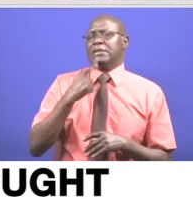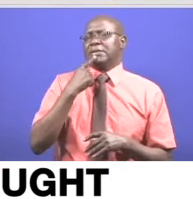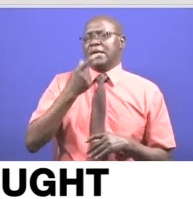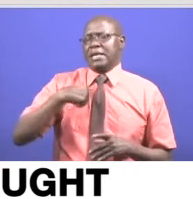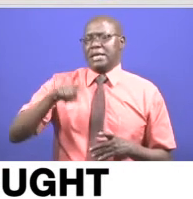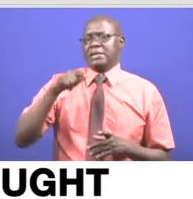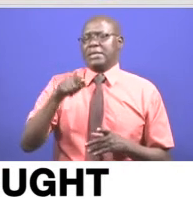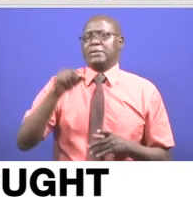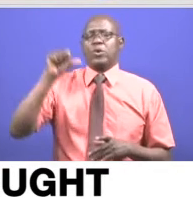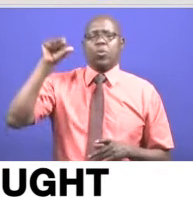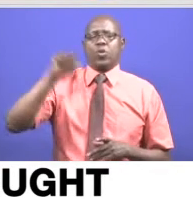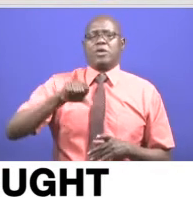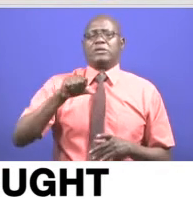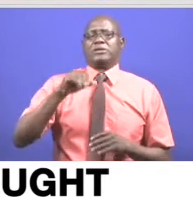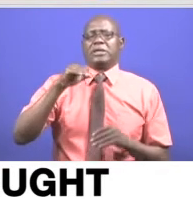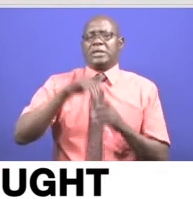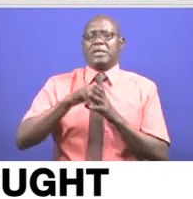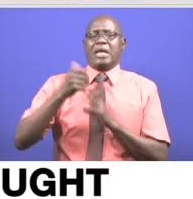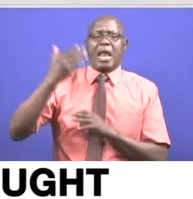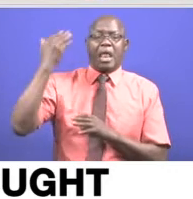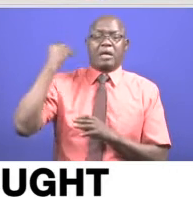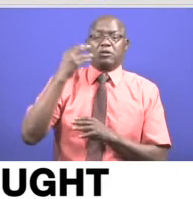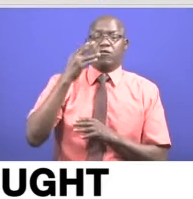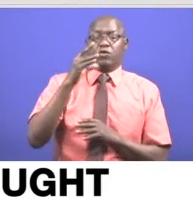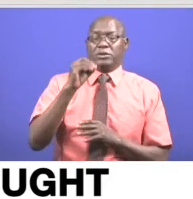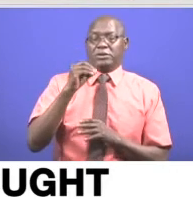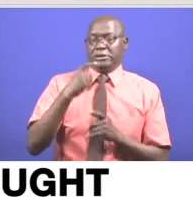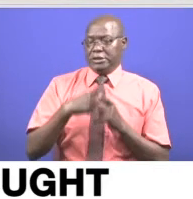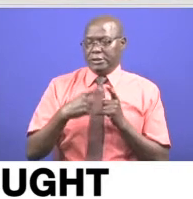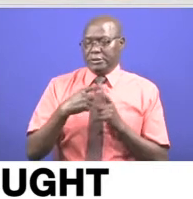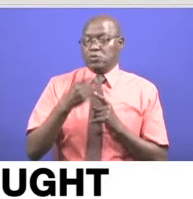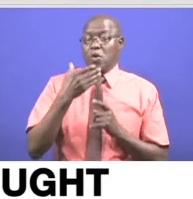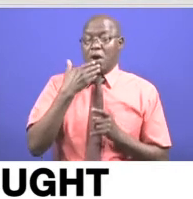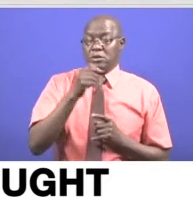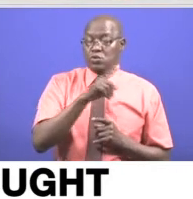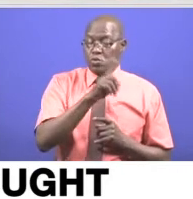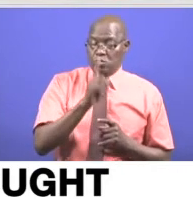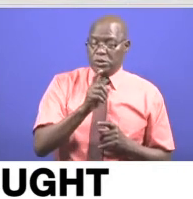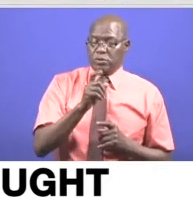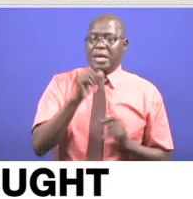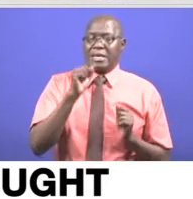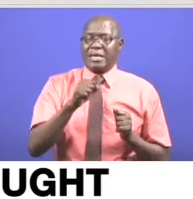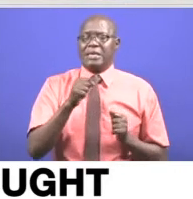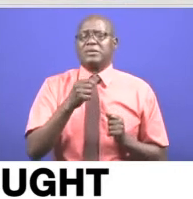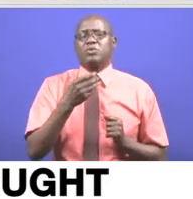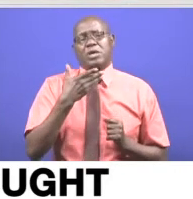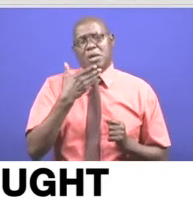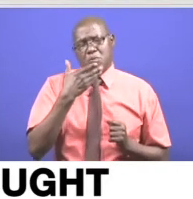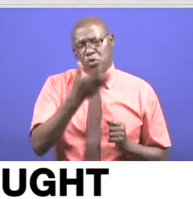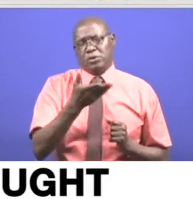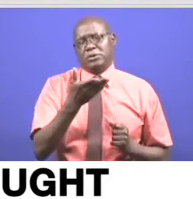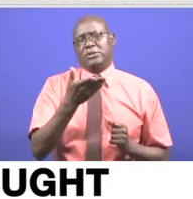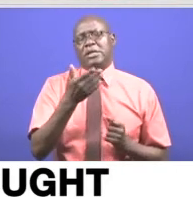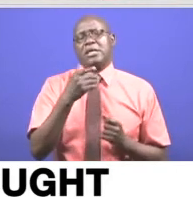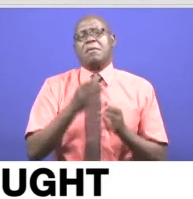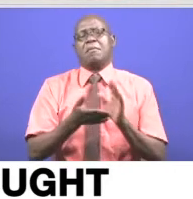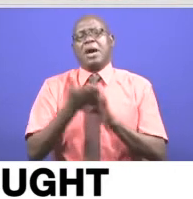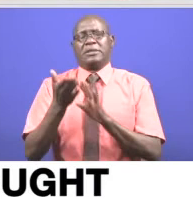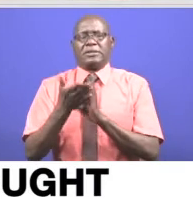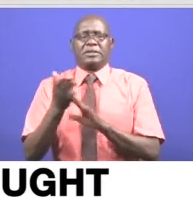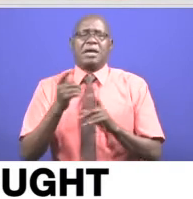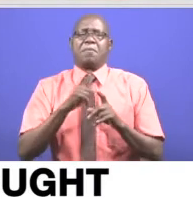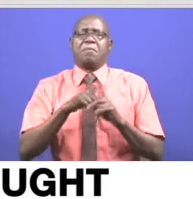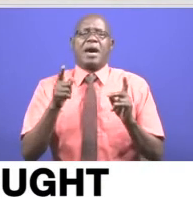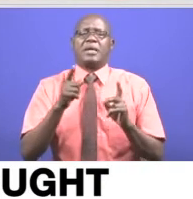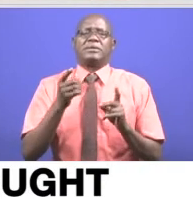40 years. So to answer your question, yes, we respond to emergencies, but we don't seem to